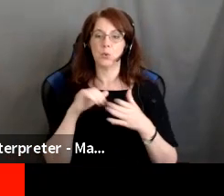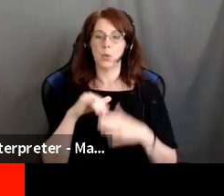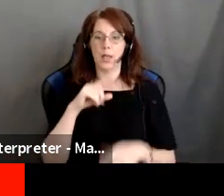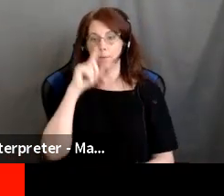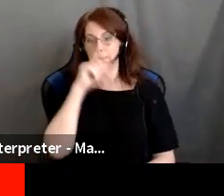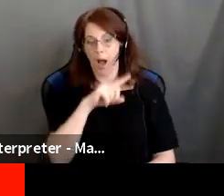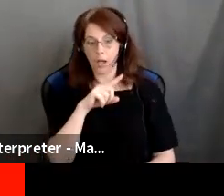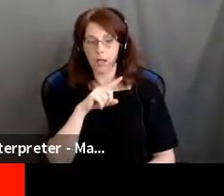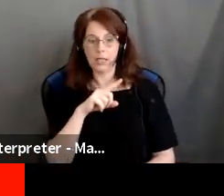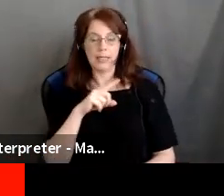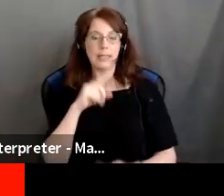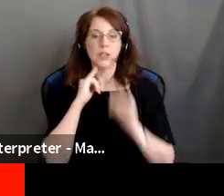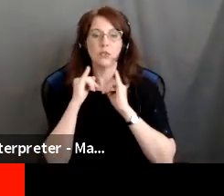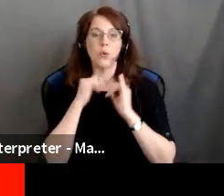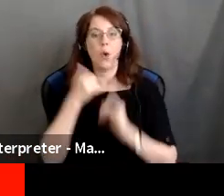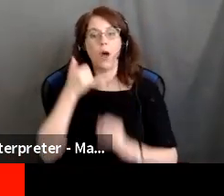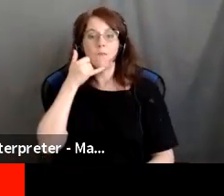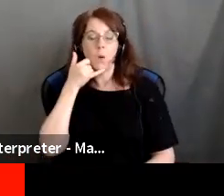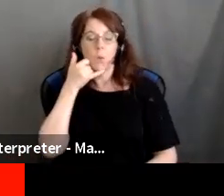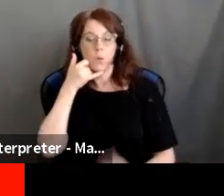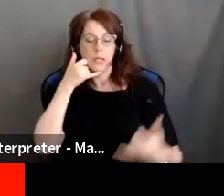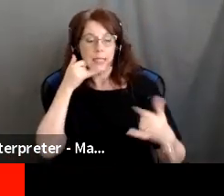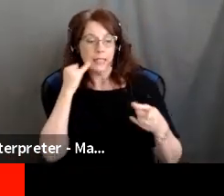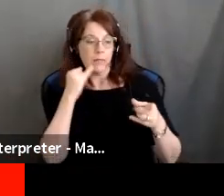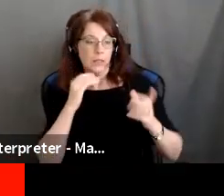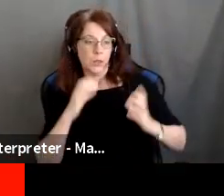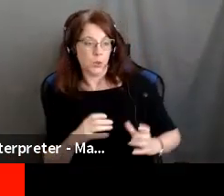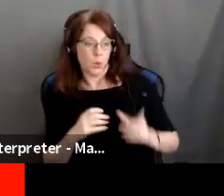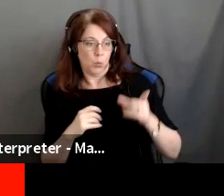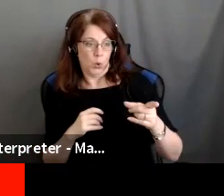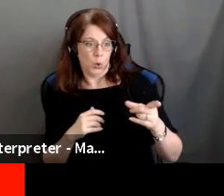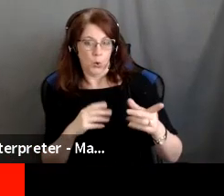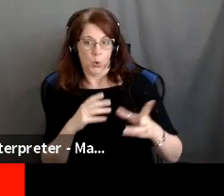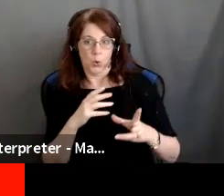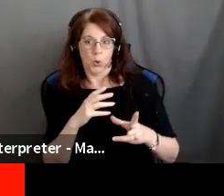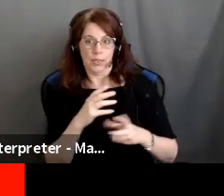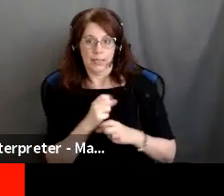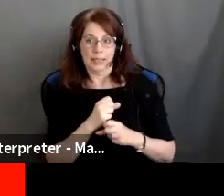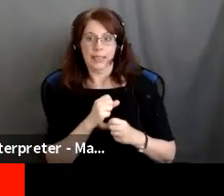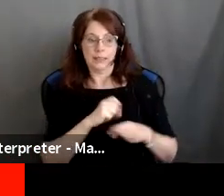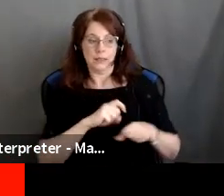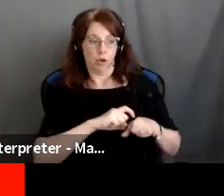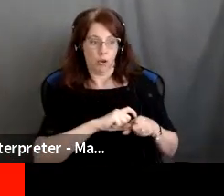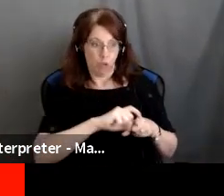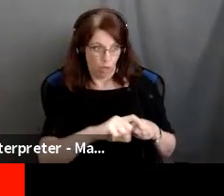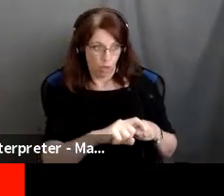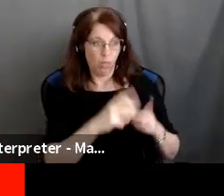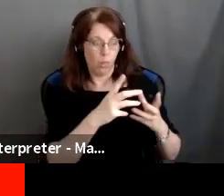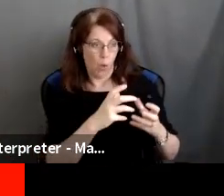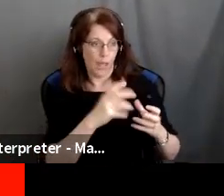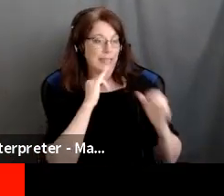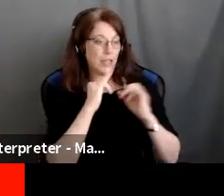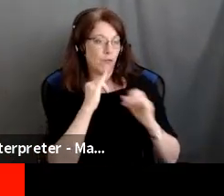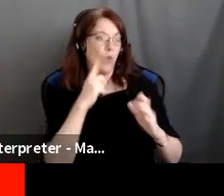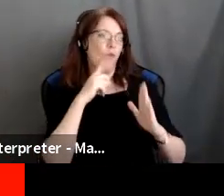the phone if a consumer gets a call for an interview tomorrow,